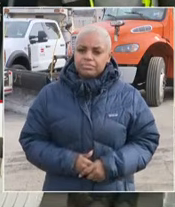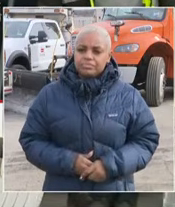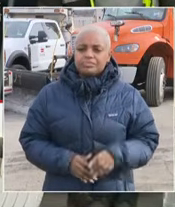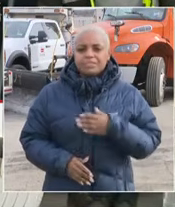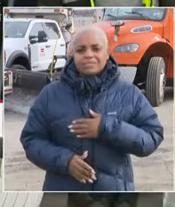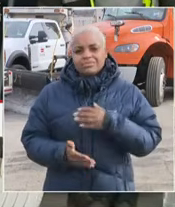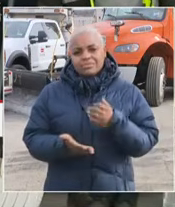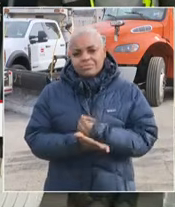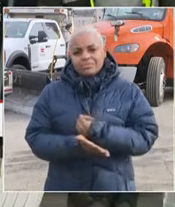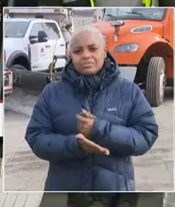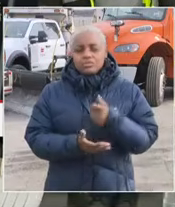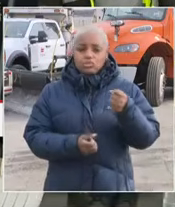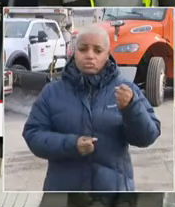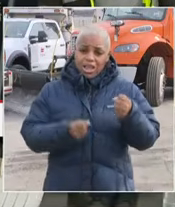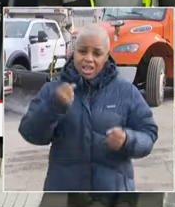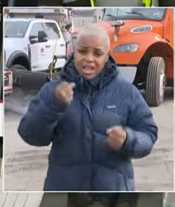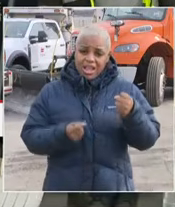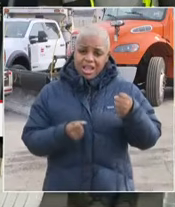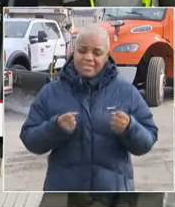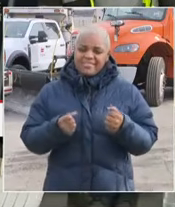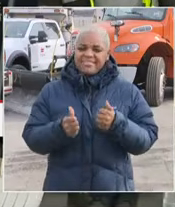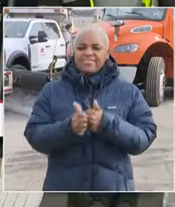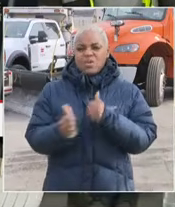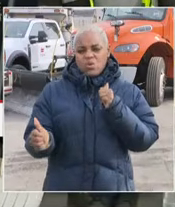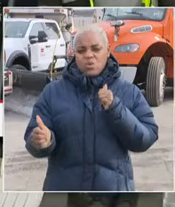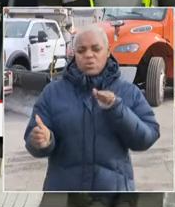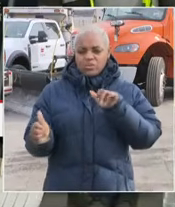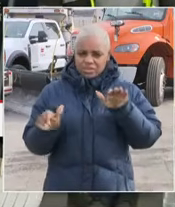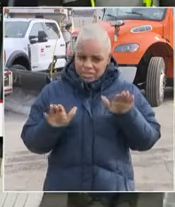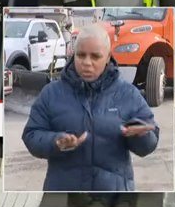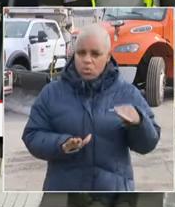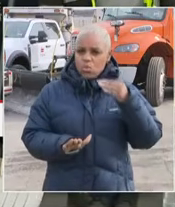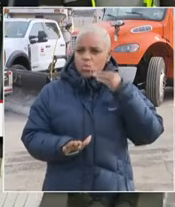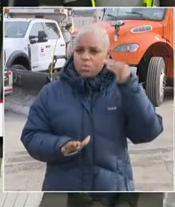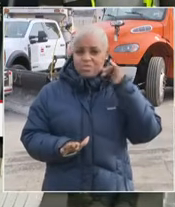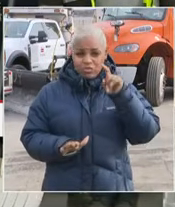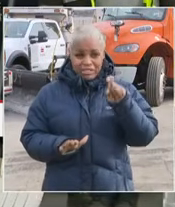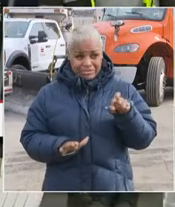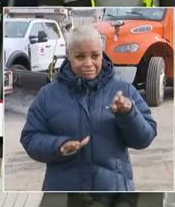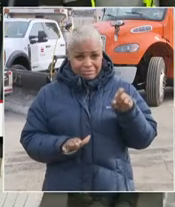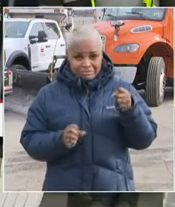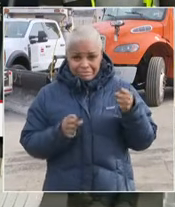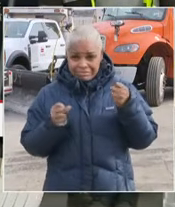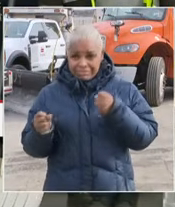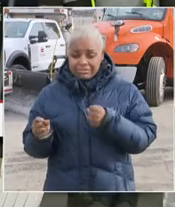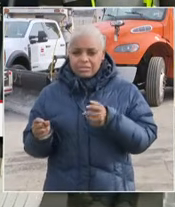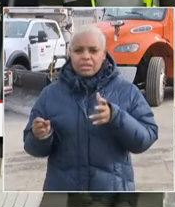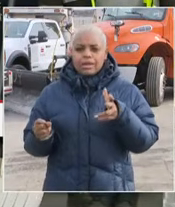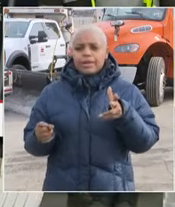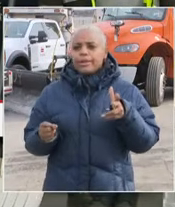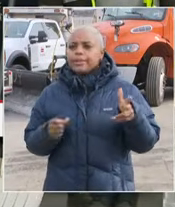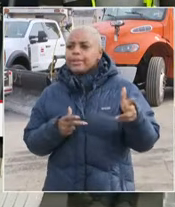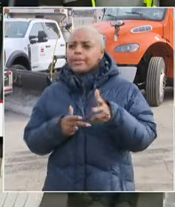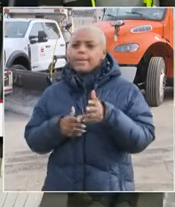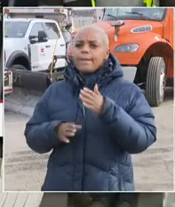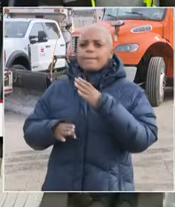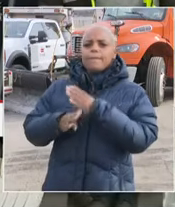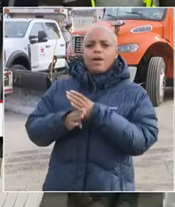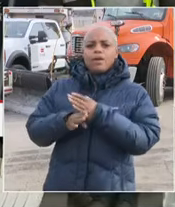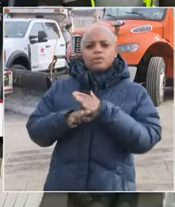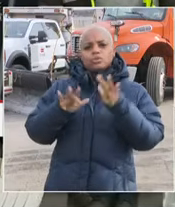only use the roads if you need to. So with the state of emergency, we are